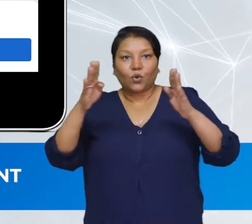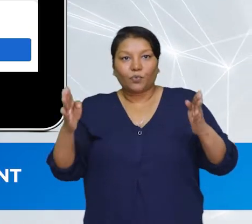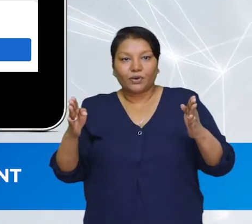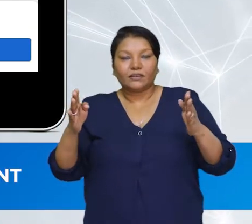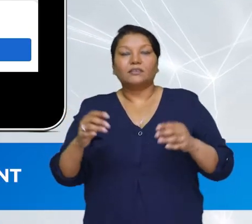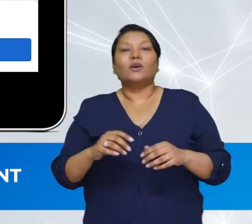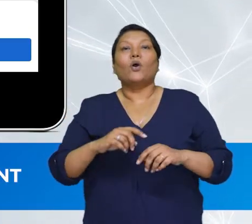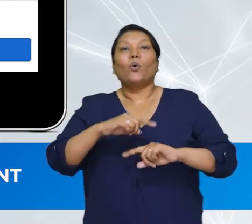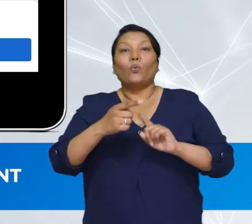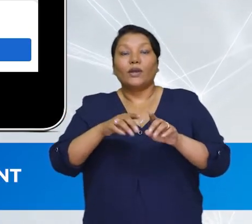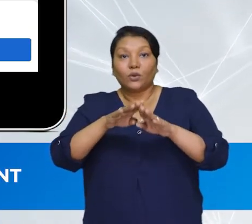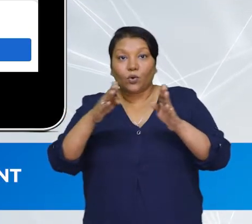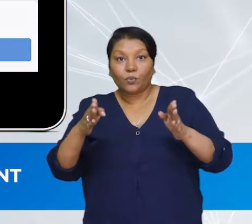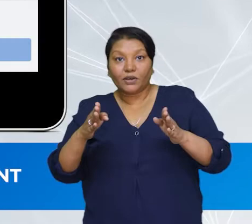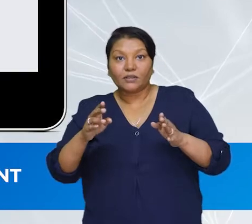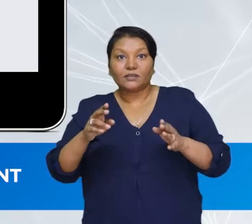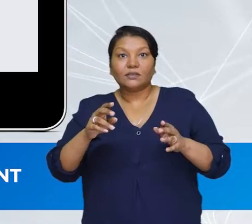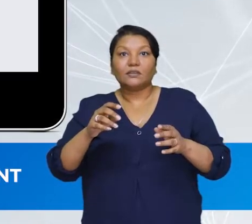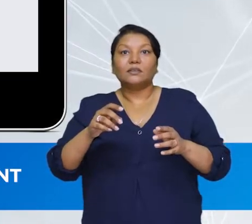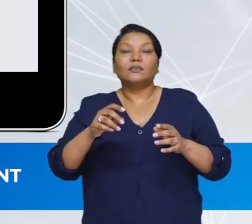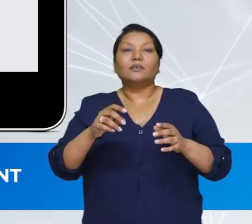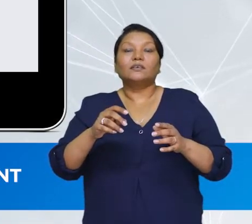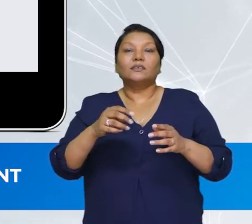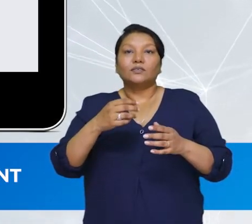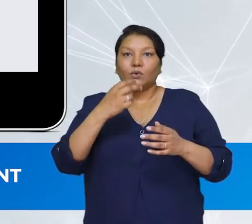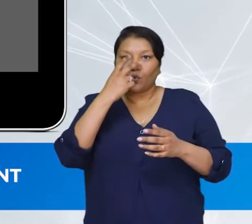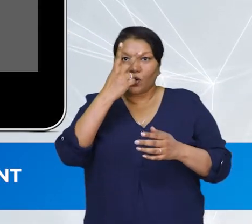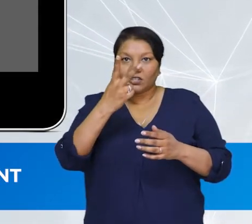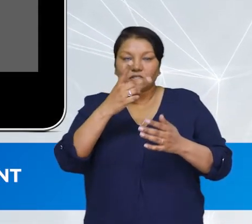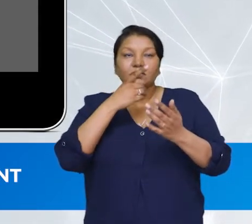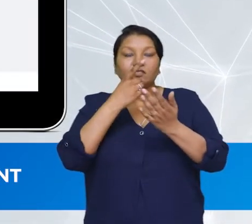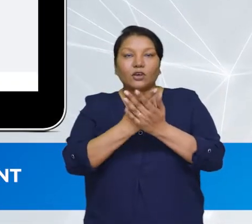opened, click on the file you want to download.